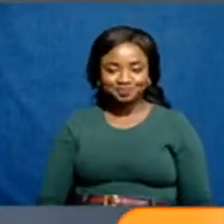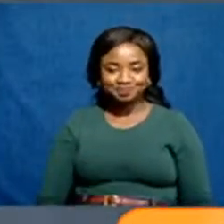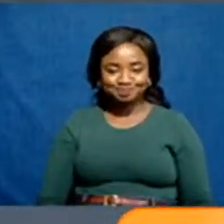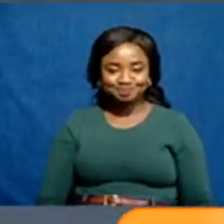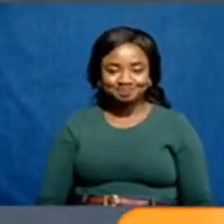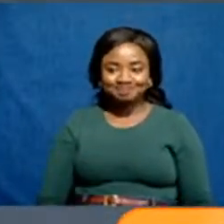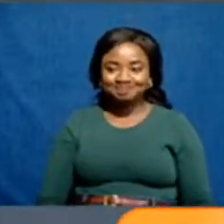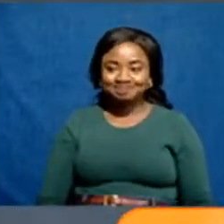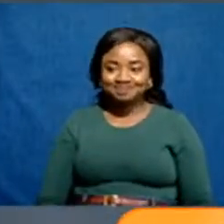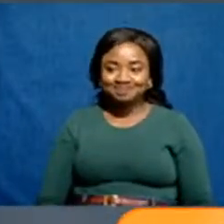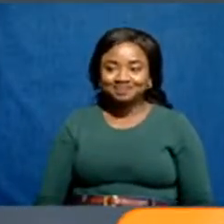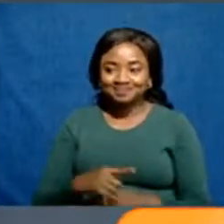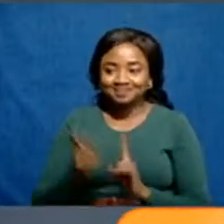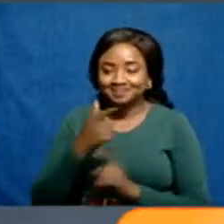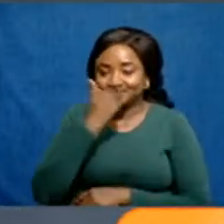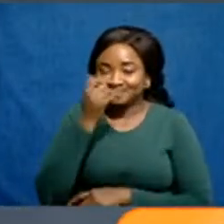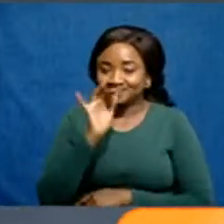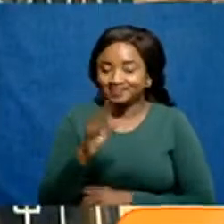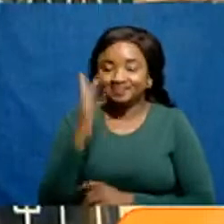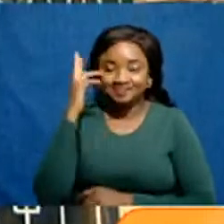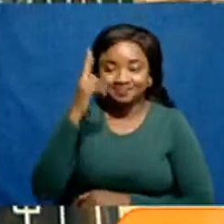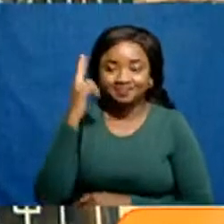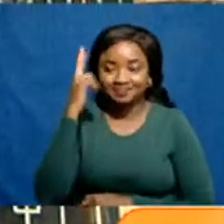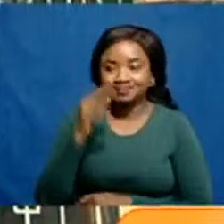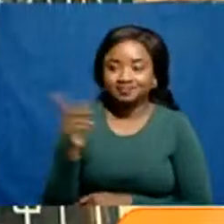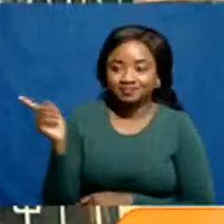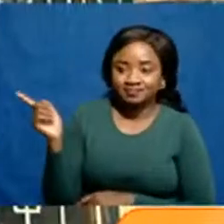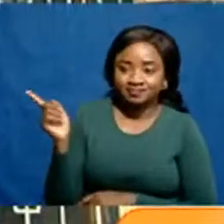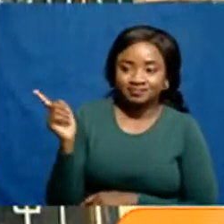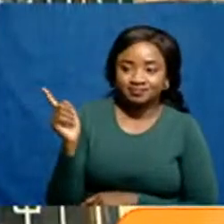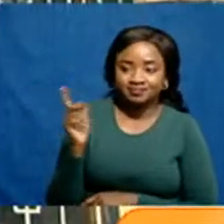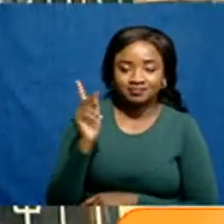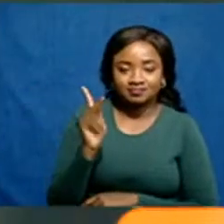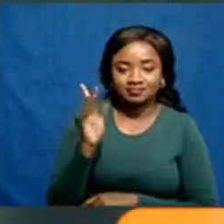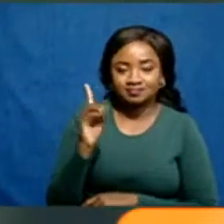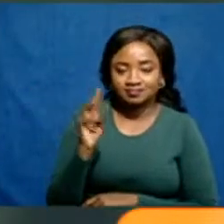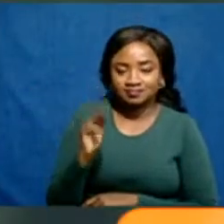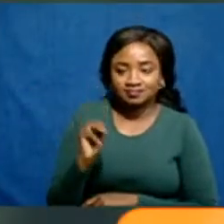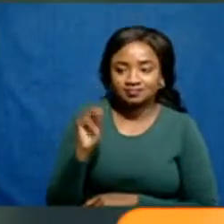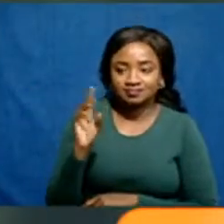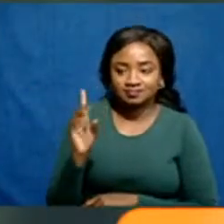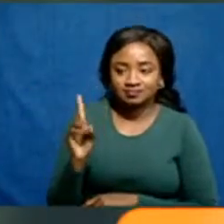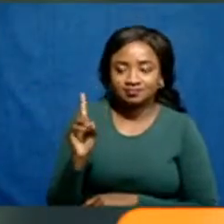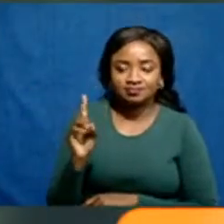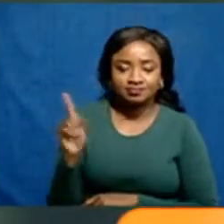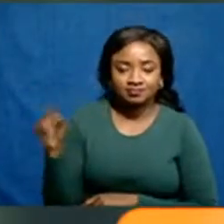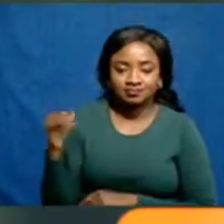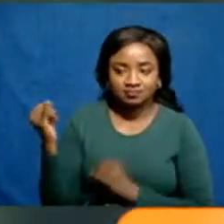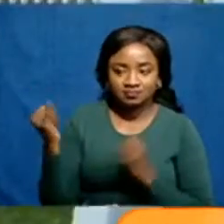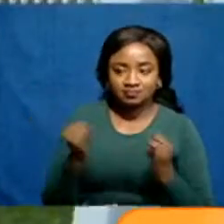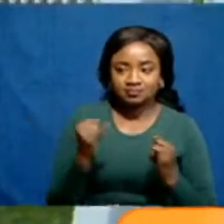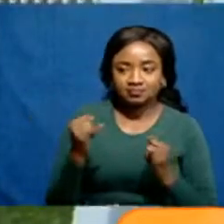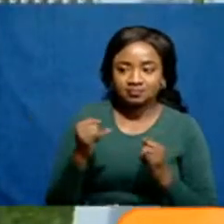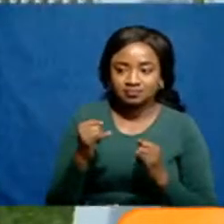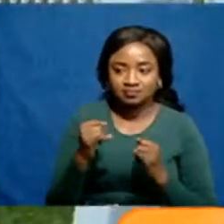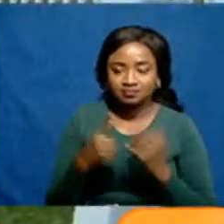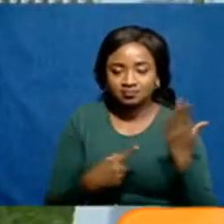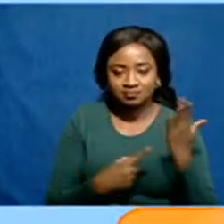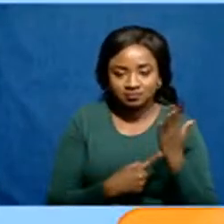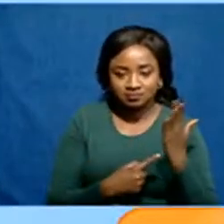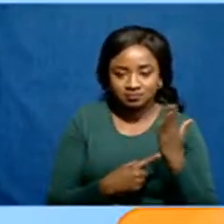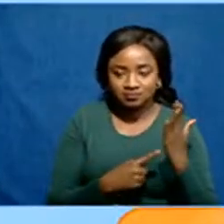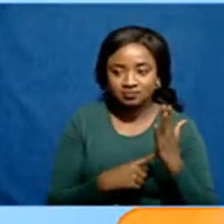It is for this reason that the meteorological department also invited the traditionalists to introduce them to modern forecasting